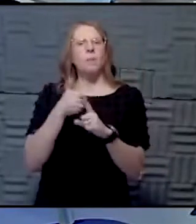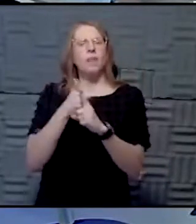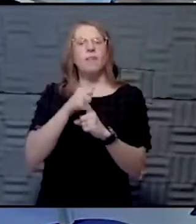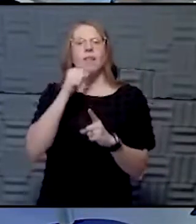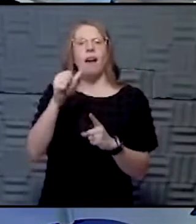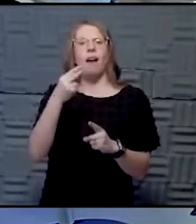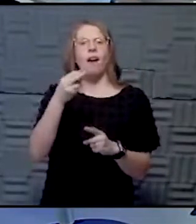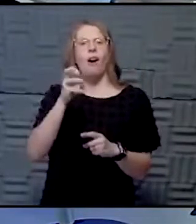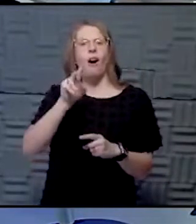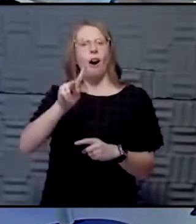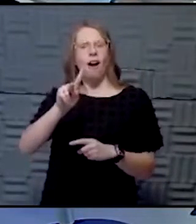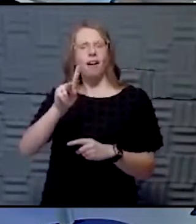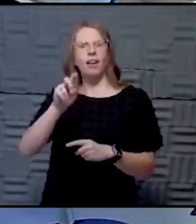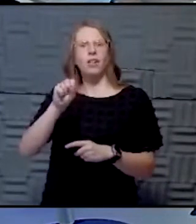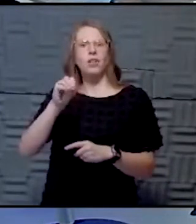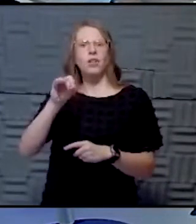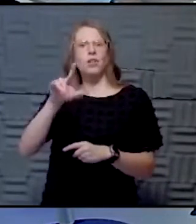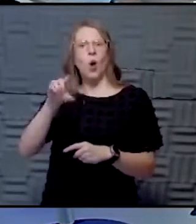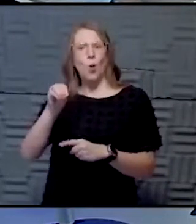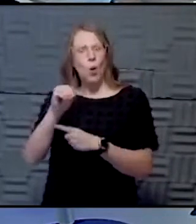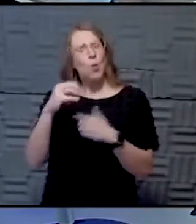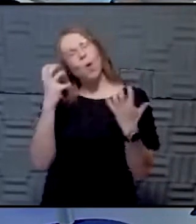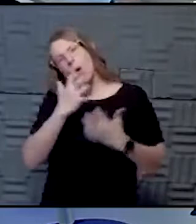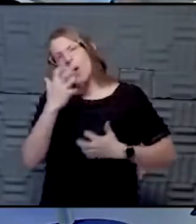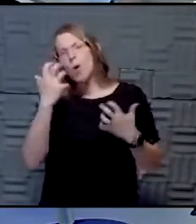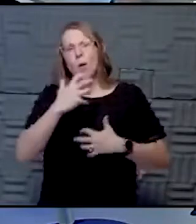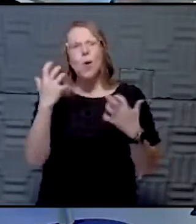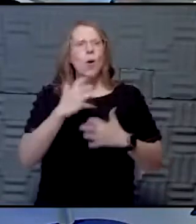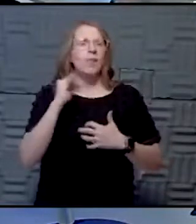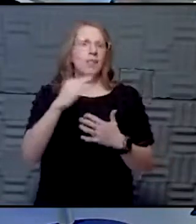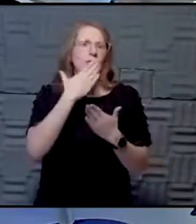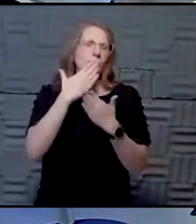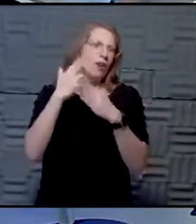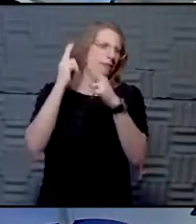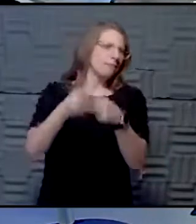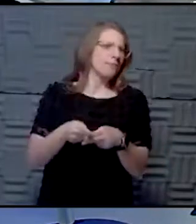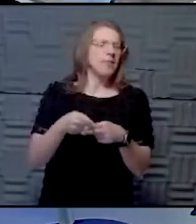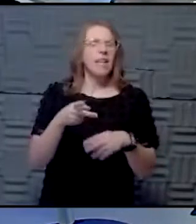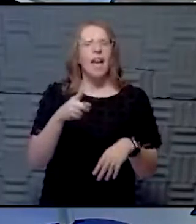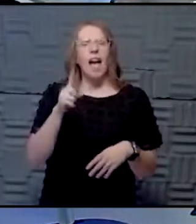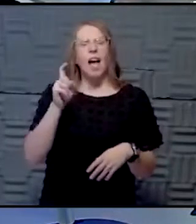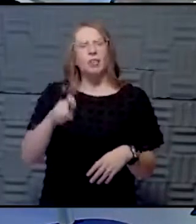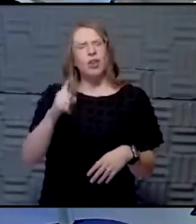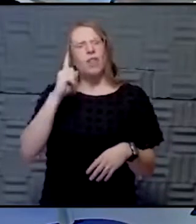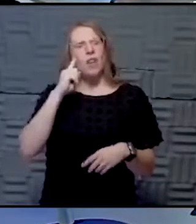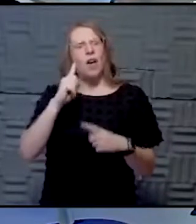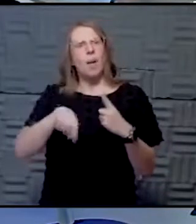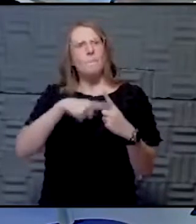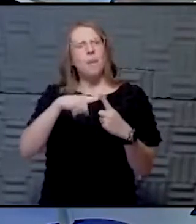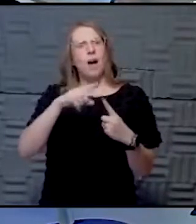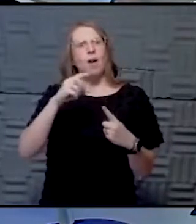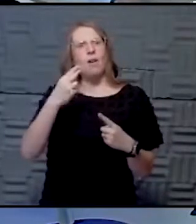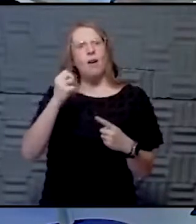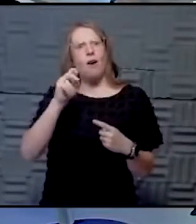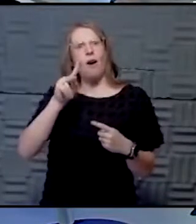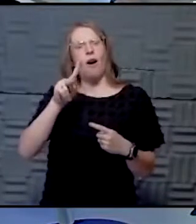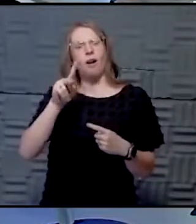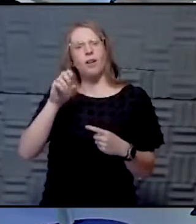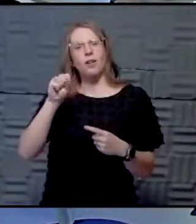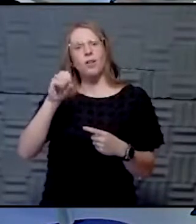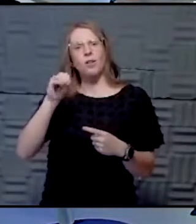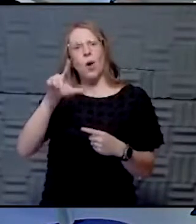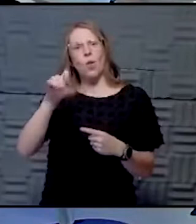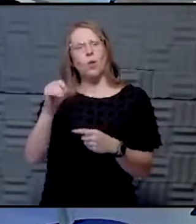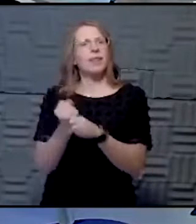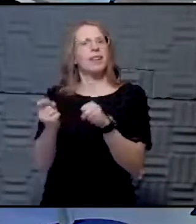was a missed opportunity. Oh, wow, that is really good. Yeah. I should have thought about Hawk Solo. Okay. That's all right. why You'll get he's it the next year. talent.